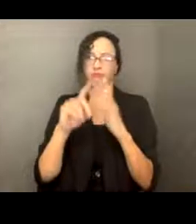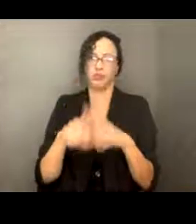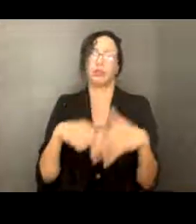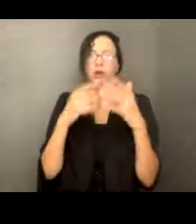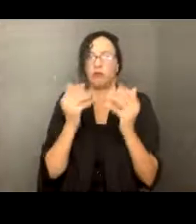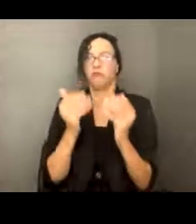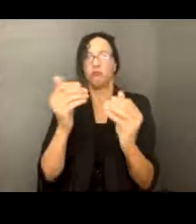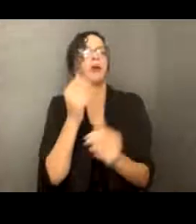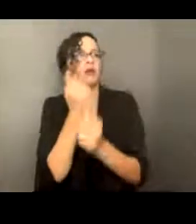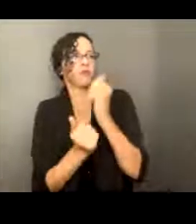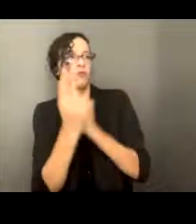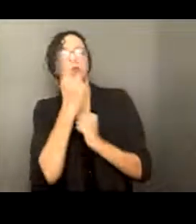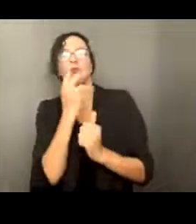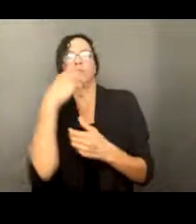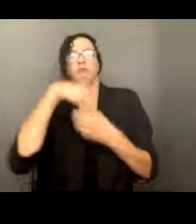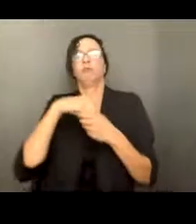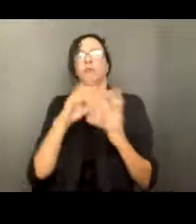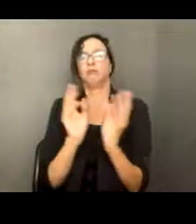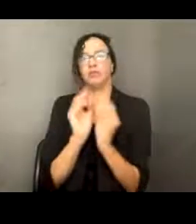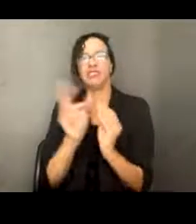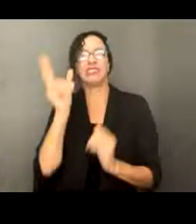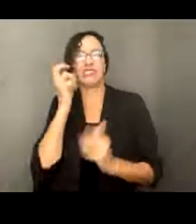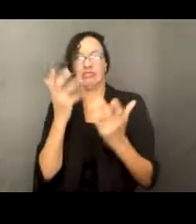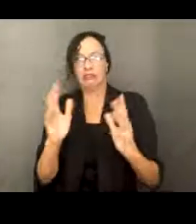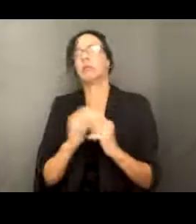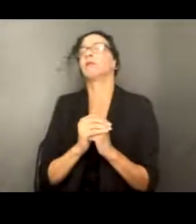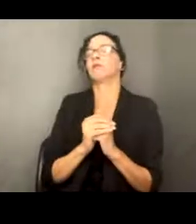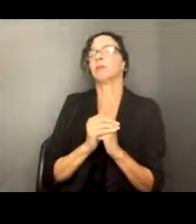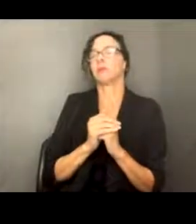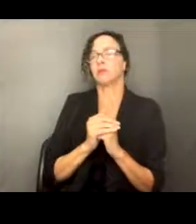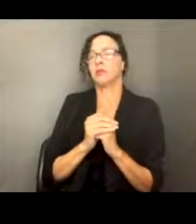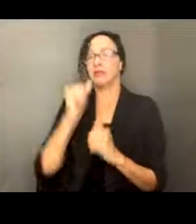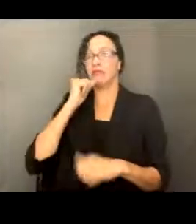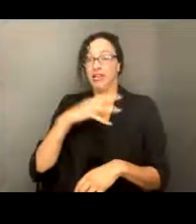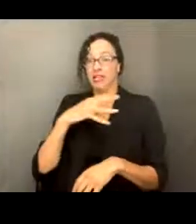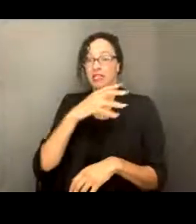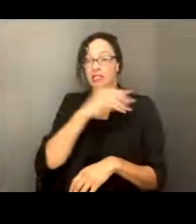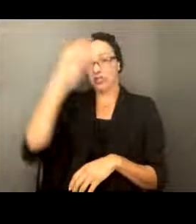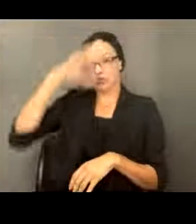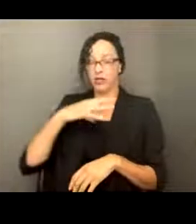Ladies and gentlemen, we're ready to begin the meeting. Please take your seats.